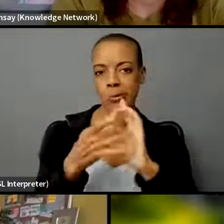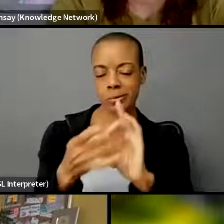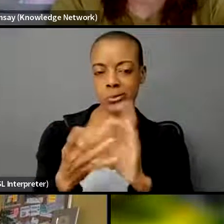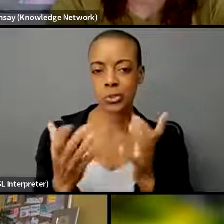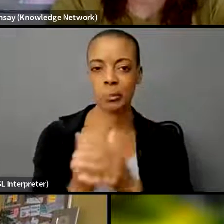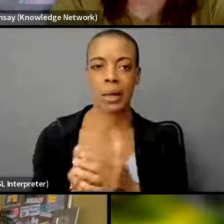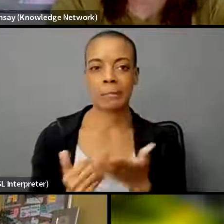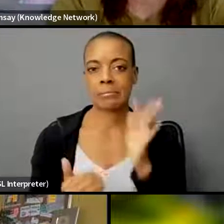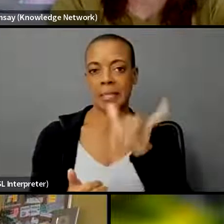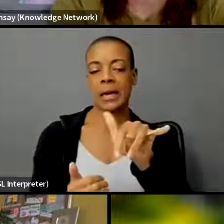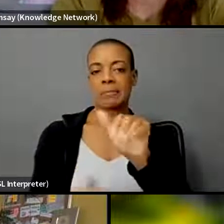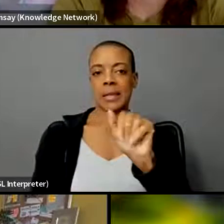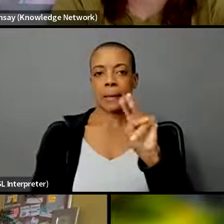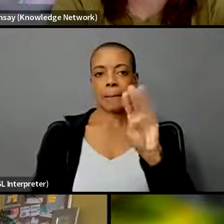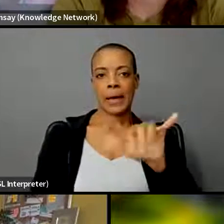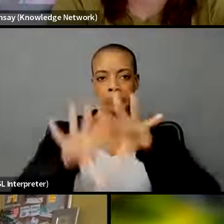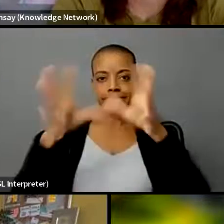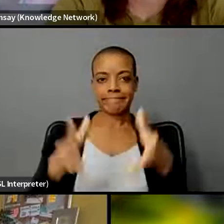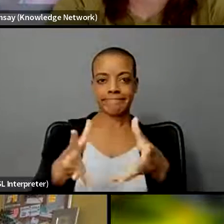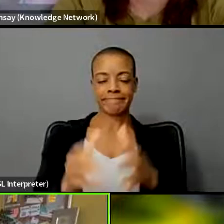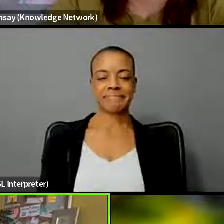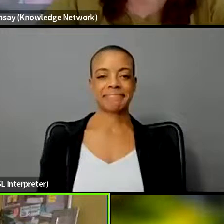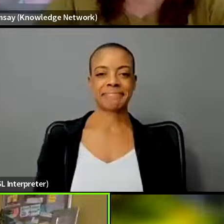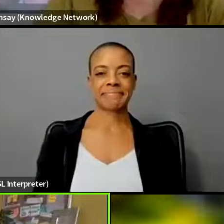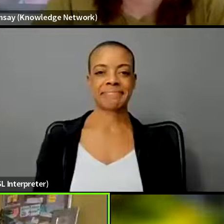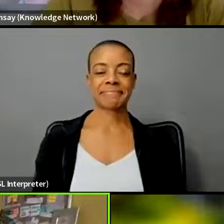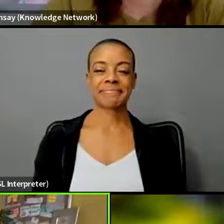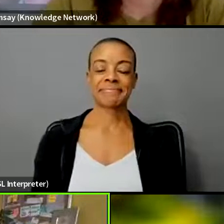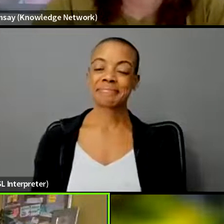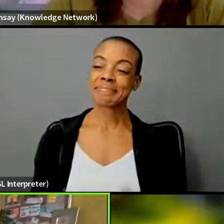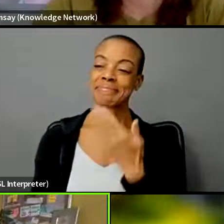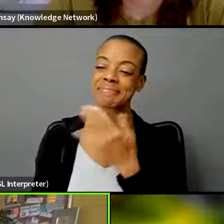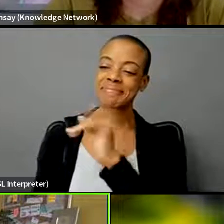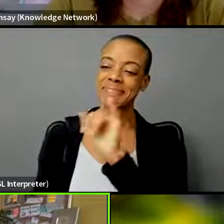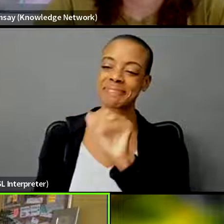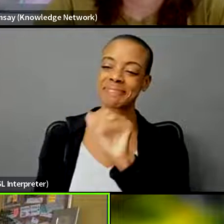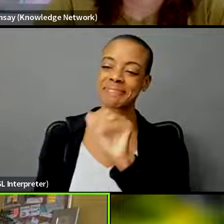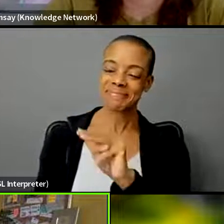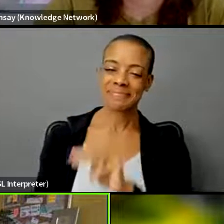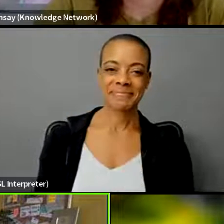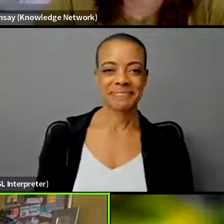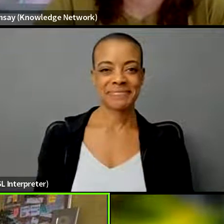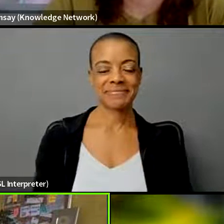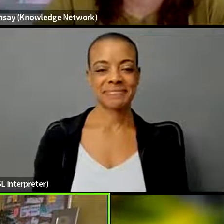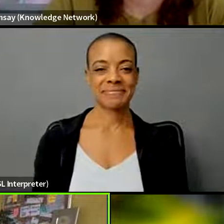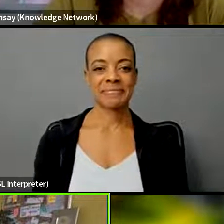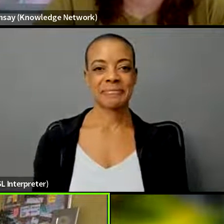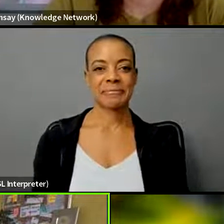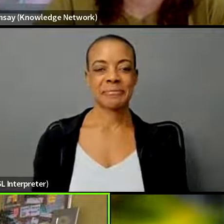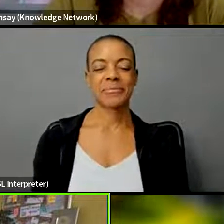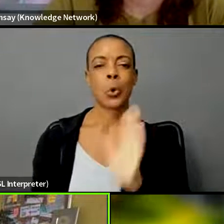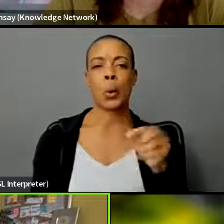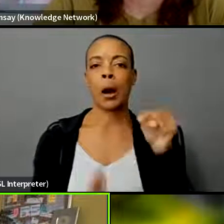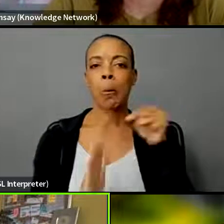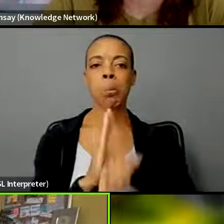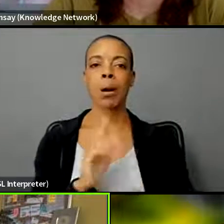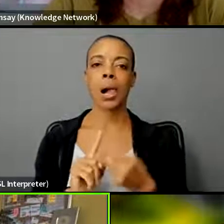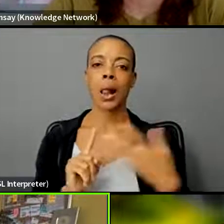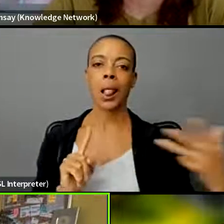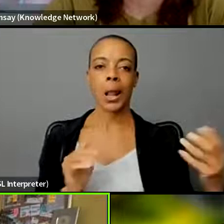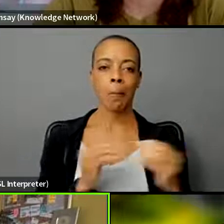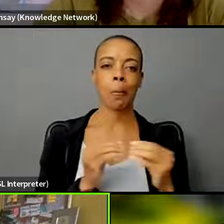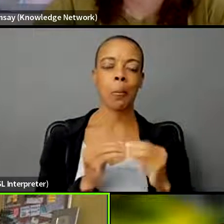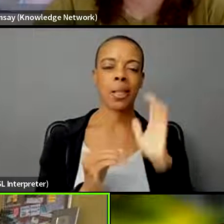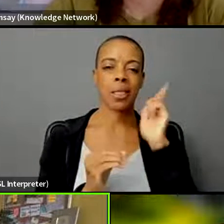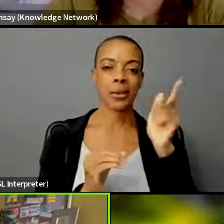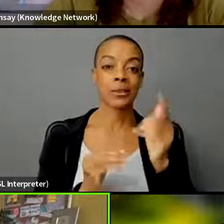what AMI is all about. Thanks so much, Jim. Appreciate your insight. I'm sure, we'll get into the nitty-gritty later. But before then, I want to